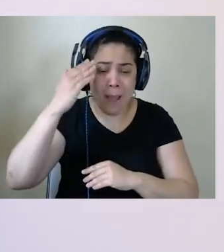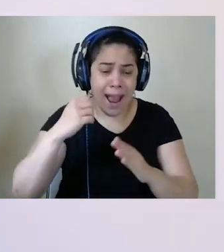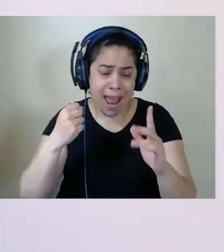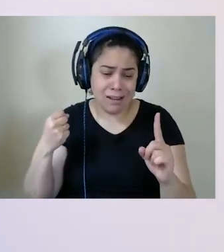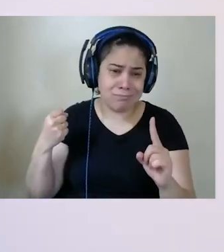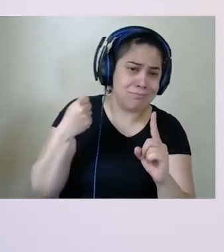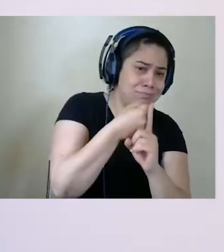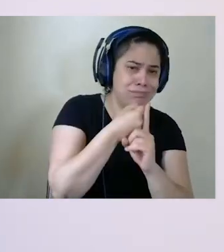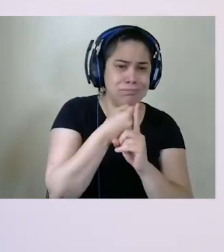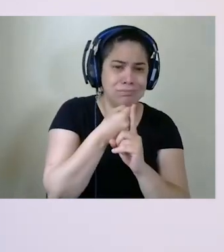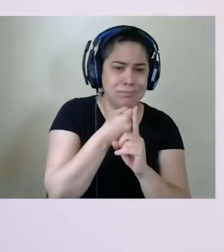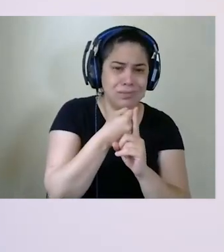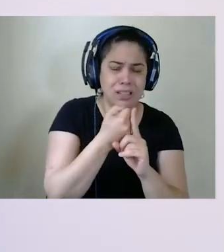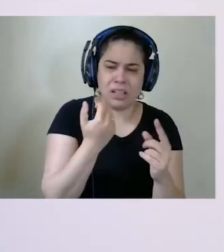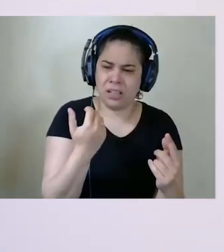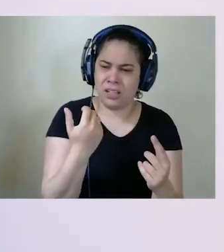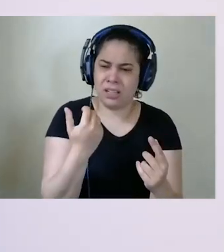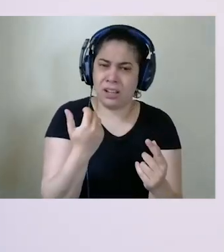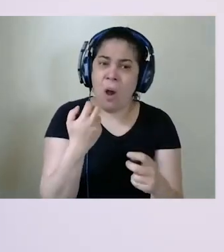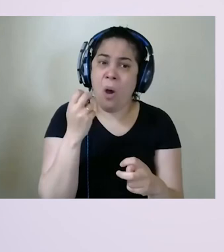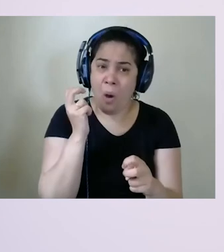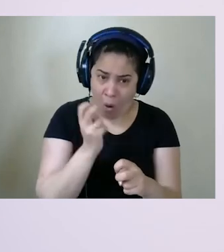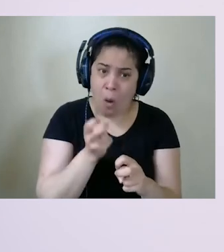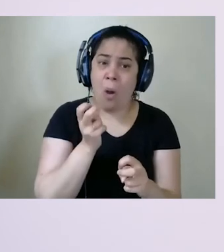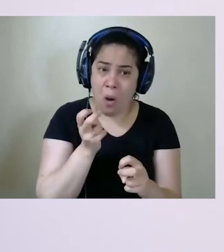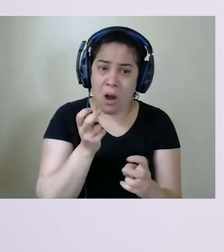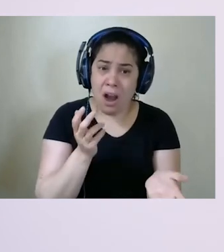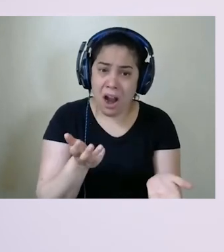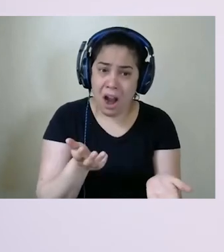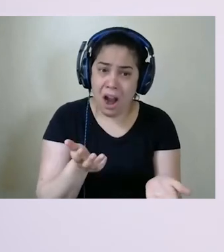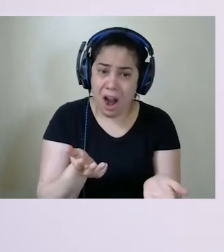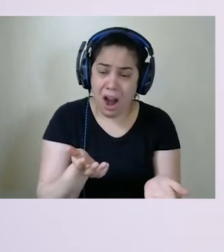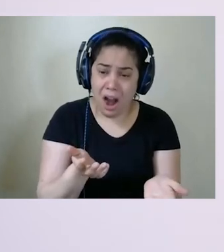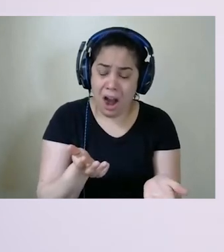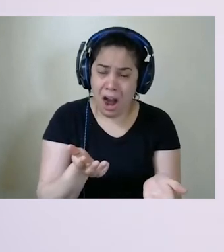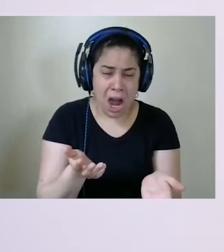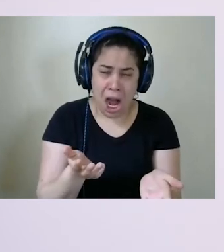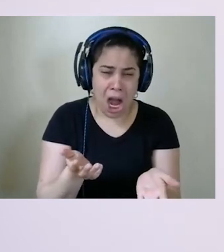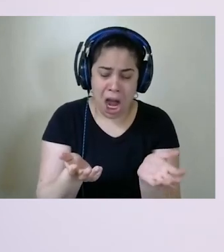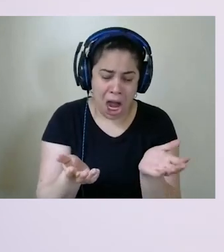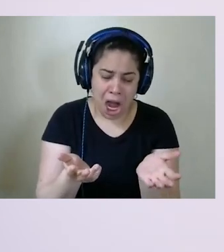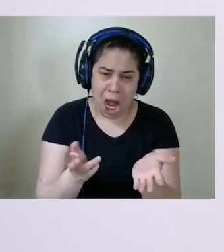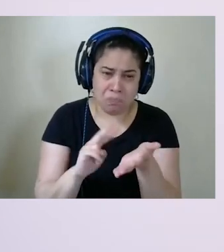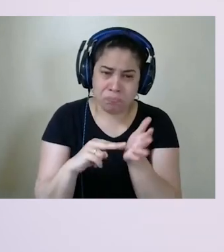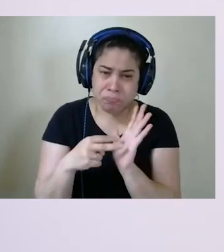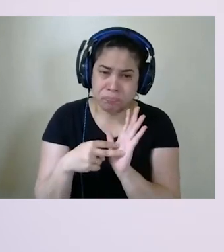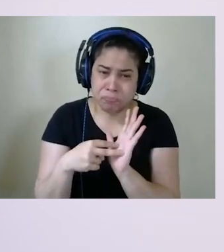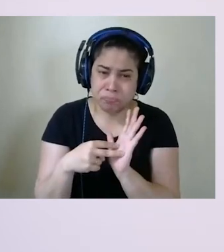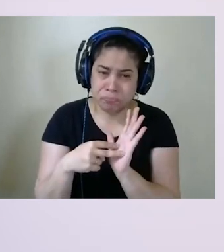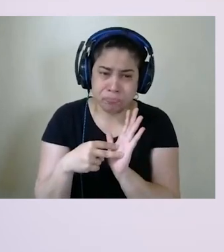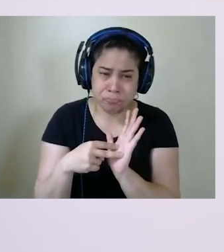it wasn't unconscious, but I hit my head hard against the wall. So what do I make of it? I have no idea, except